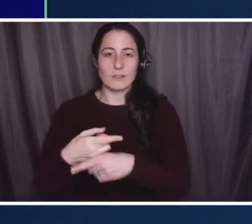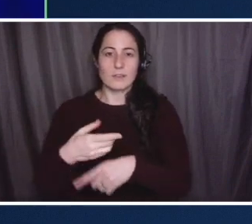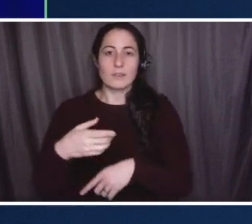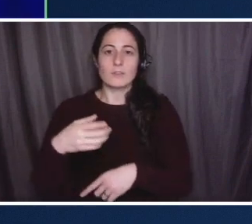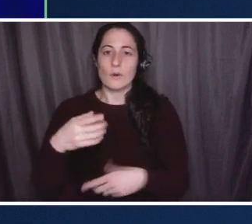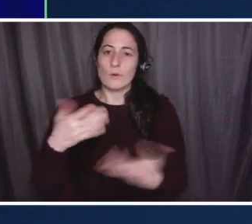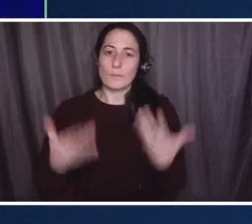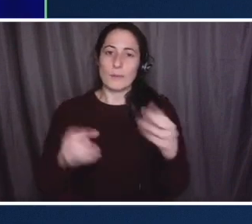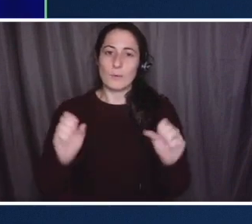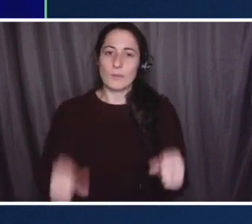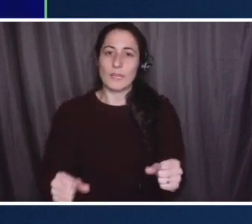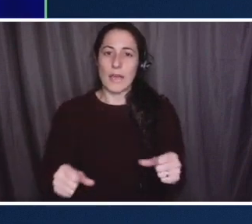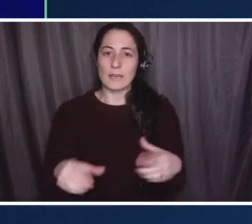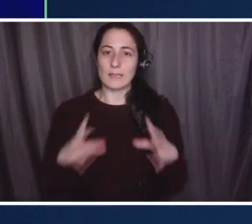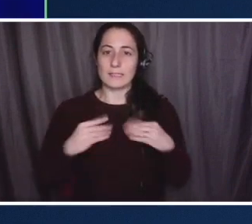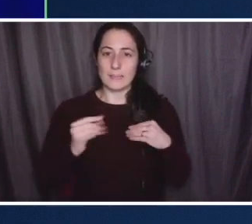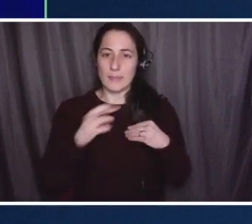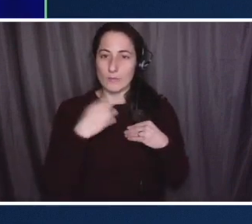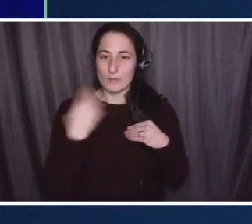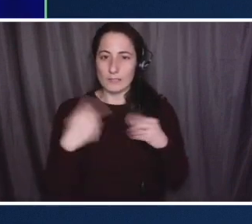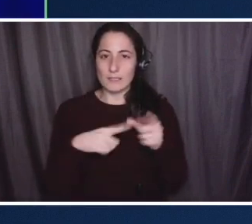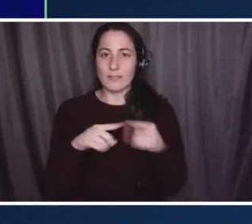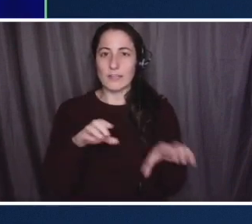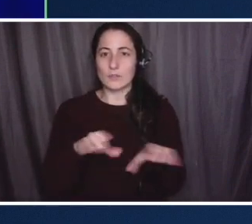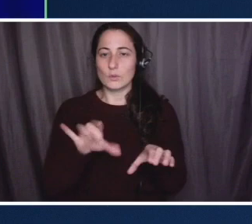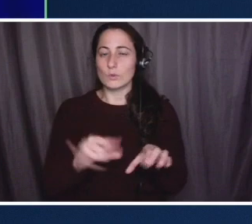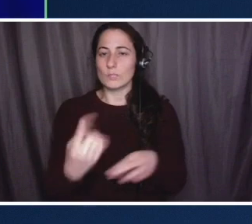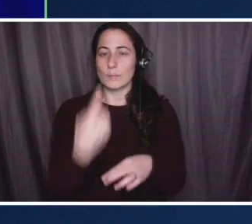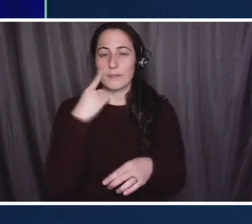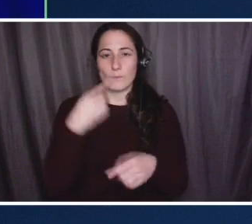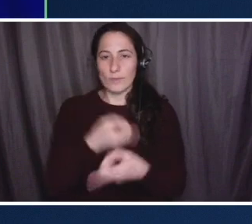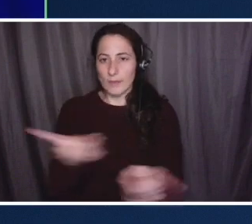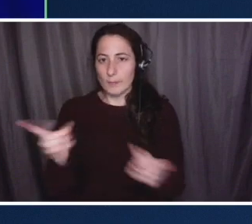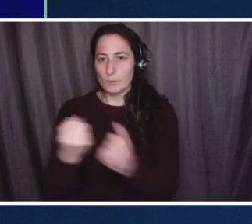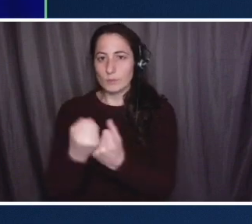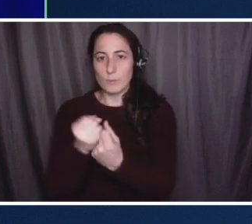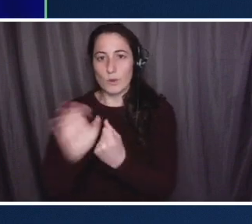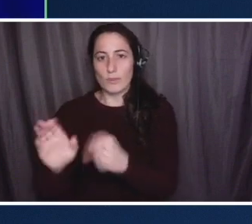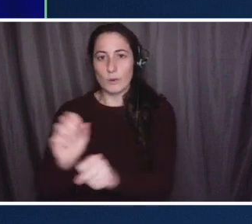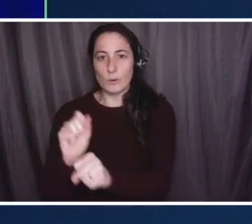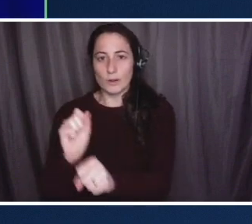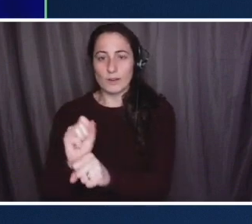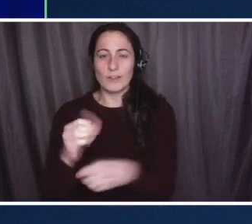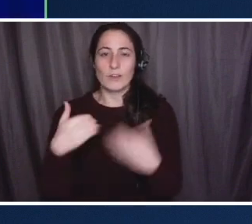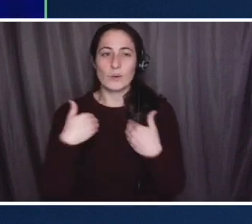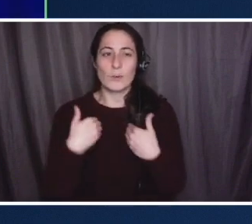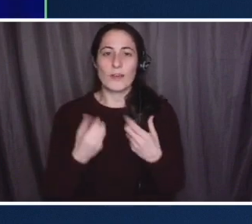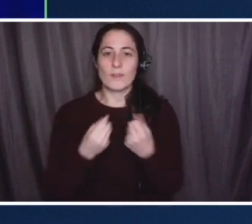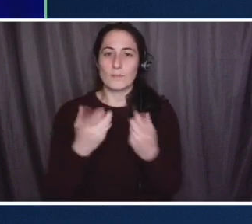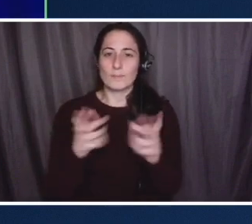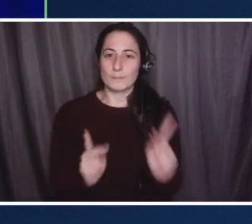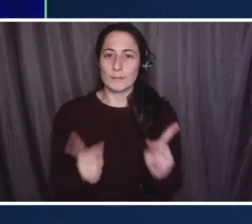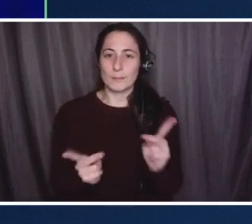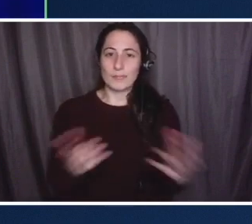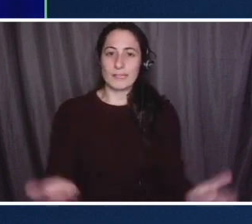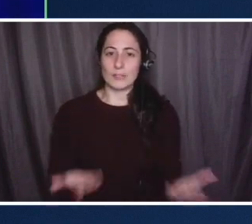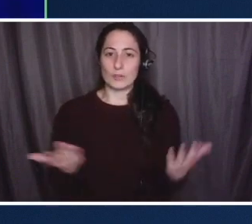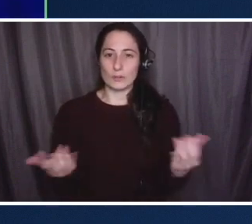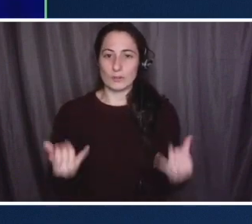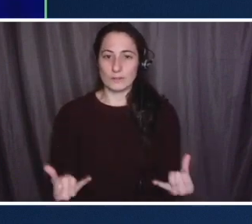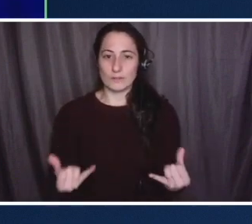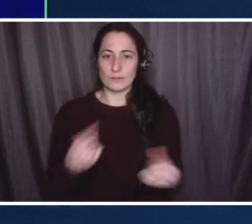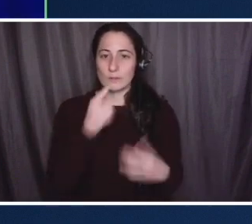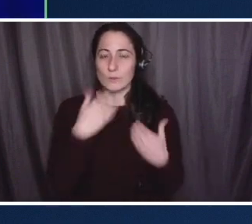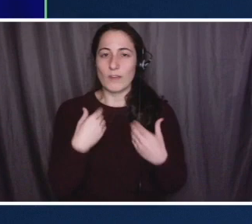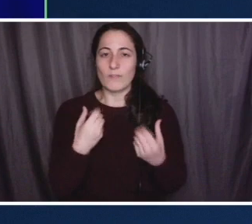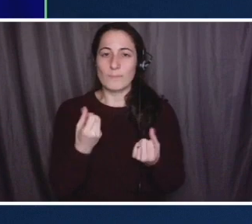able to like do that on behalf of folks to support that work, right? I think that there's any number of folks in this room have decades of experience